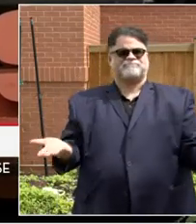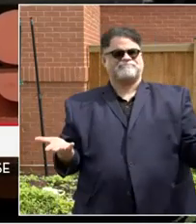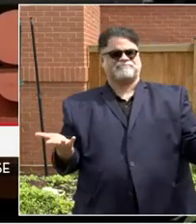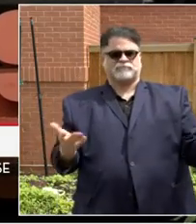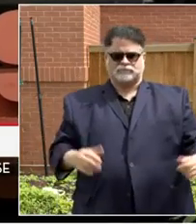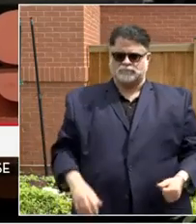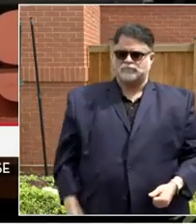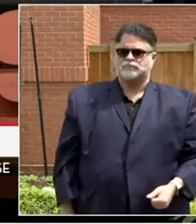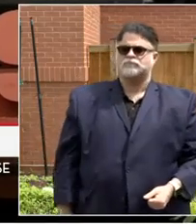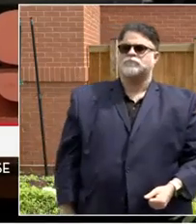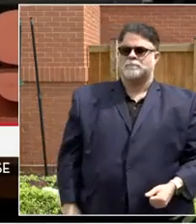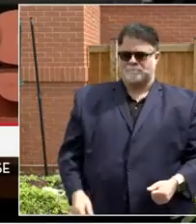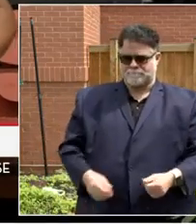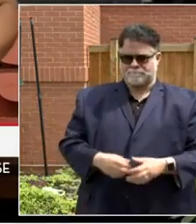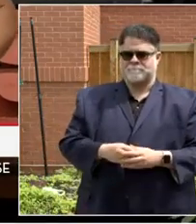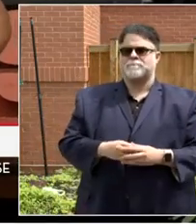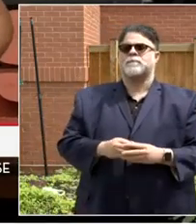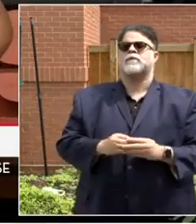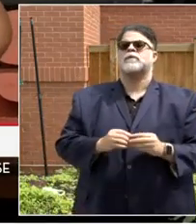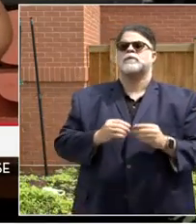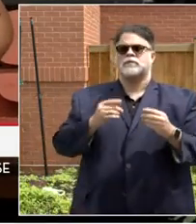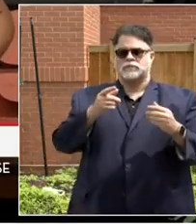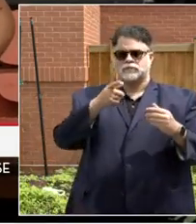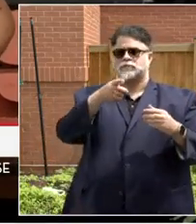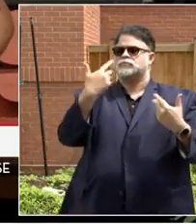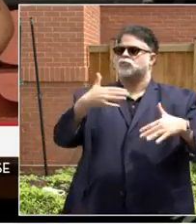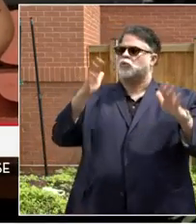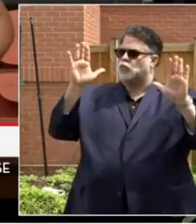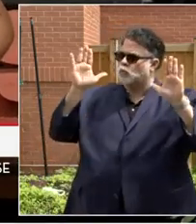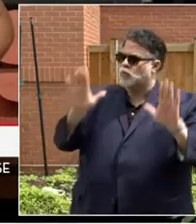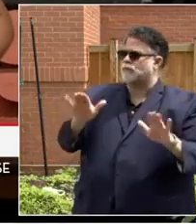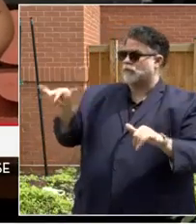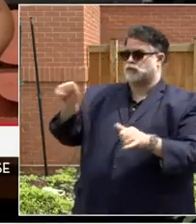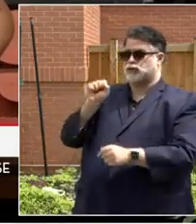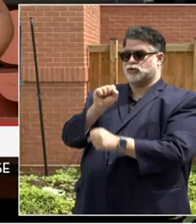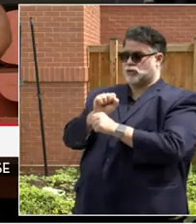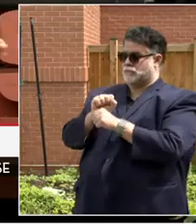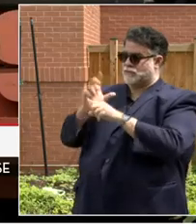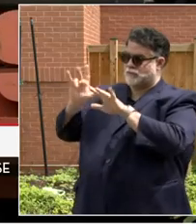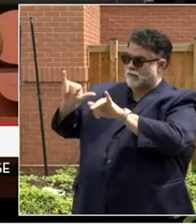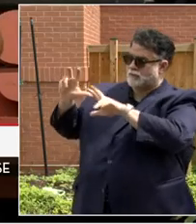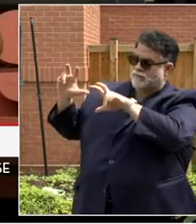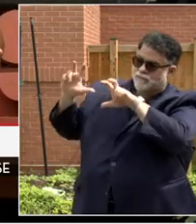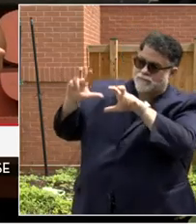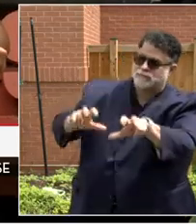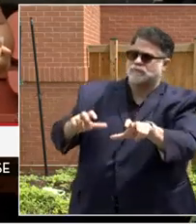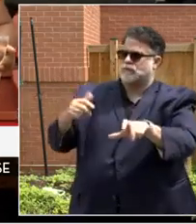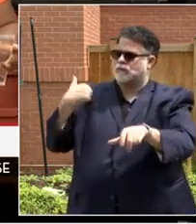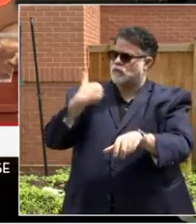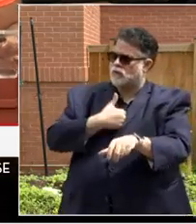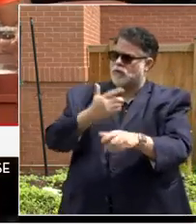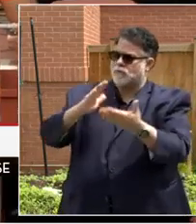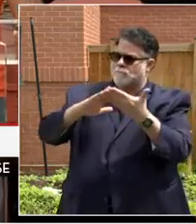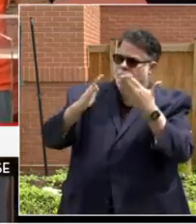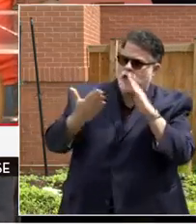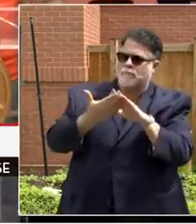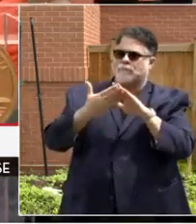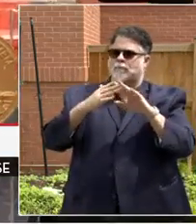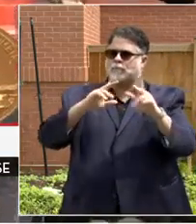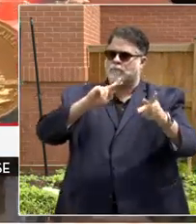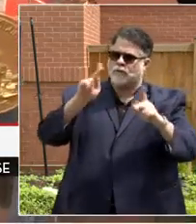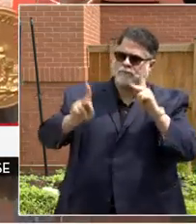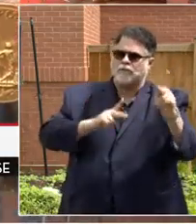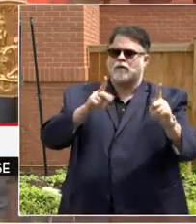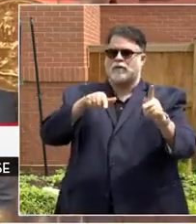know this is one of the greatest things that you could have ever done, Mayor, was invest in the people, the change agents of our community. I see